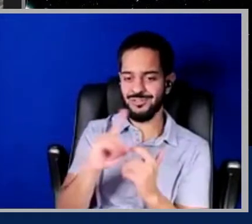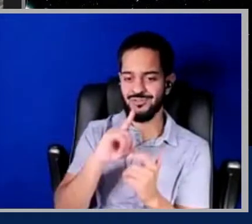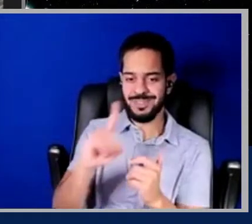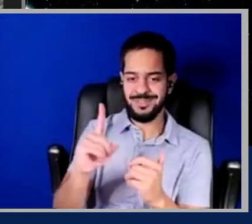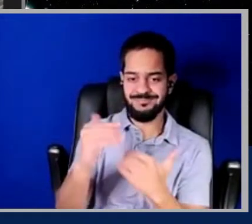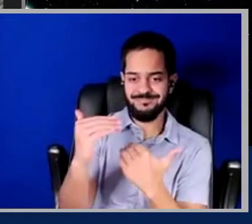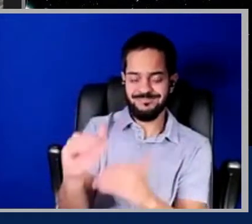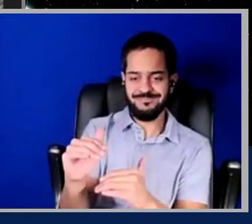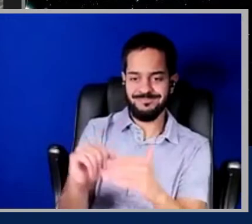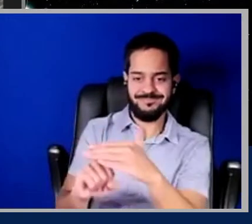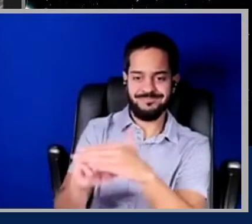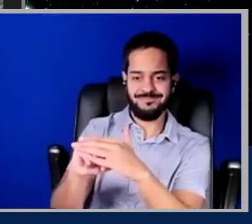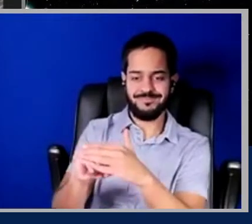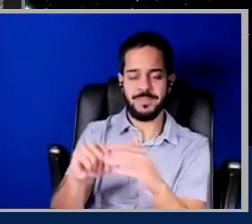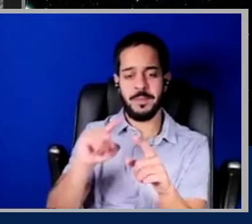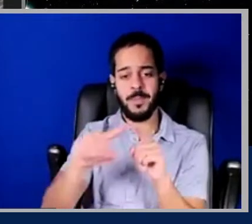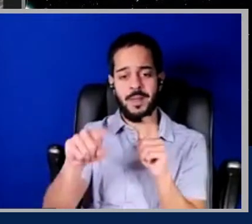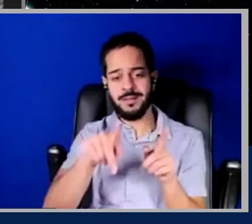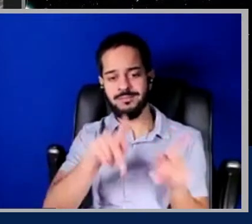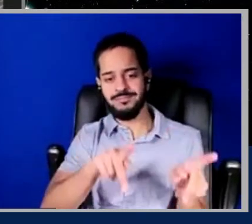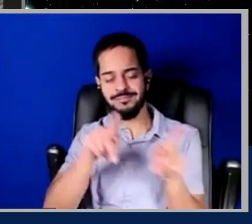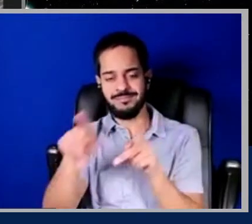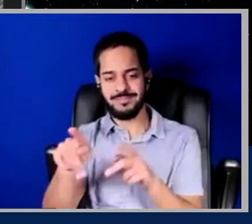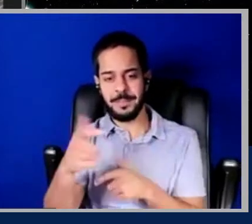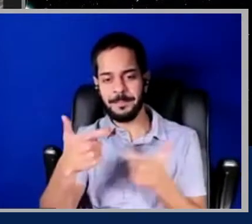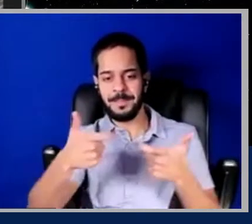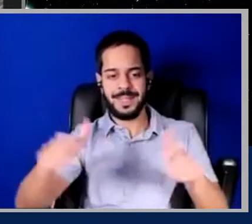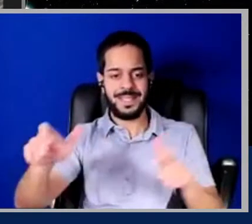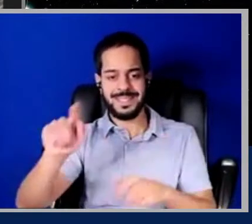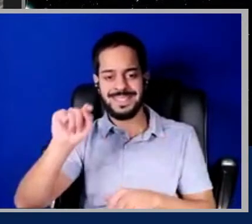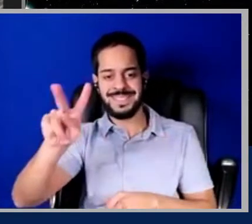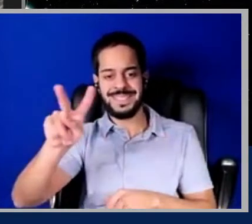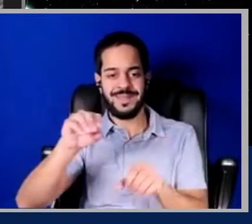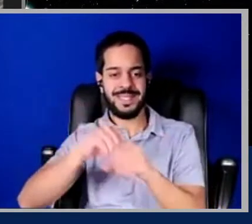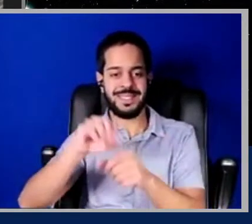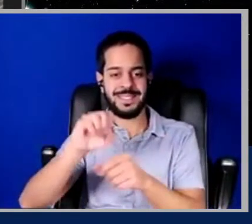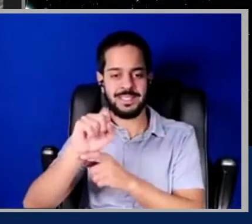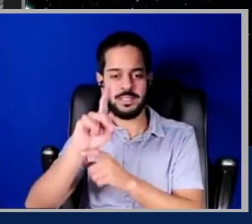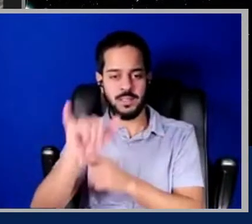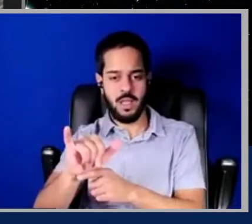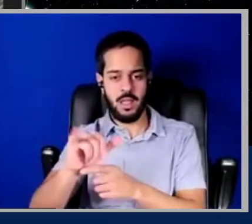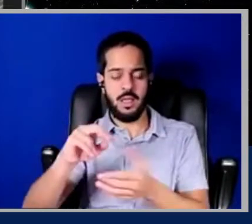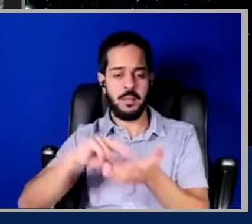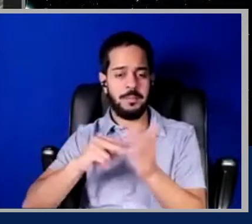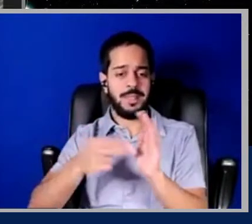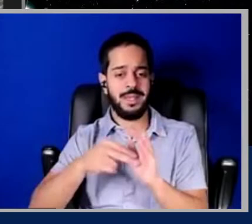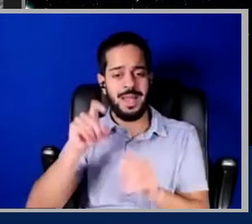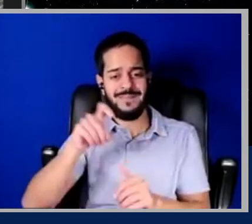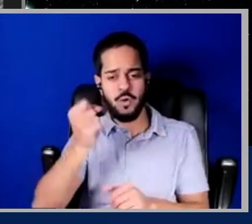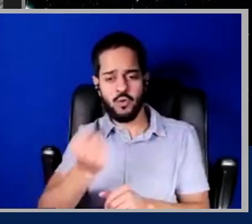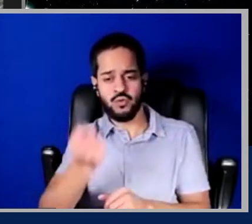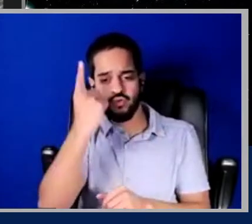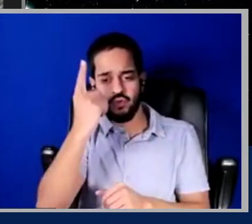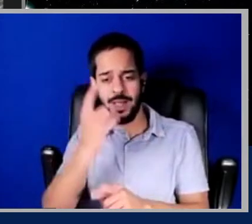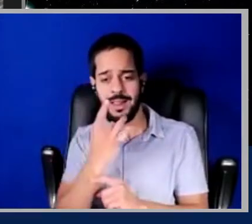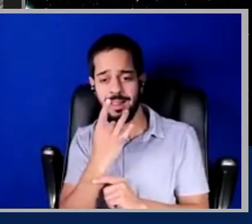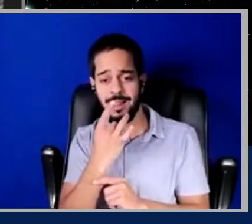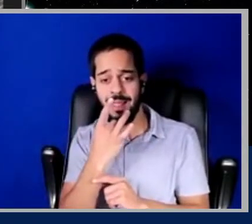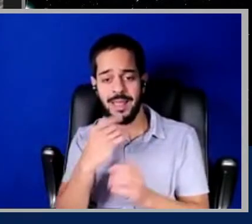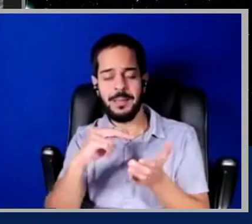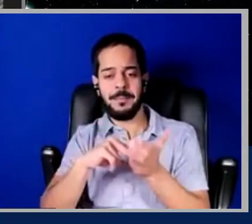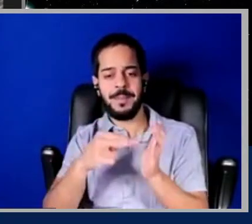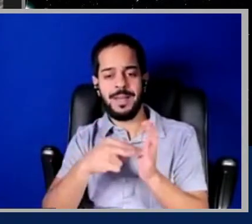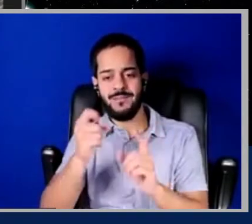great giant TV screen in the sky in a way. So getting to understand which of the light is moving away from us and which of the light is moving towards